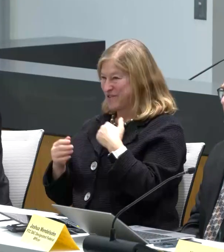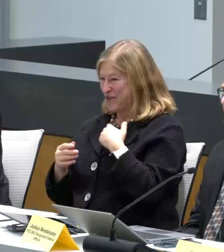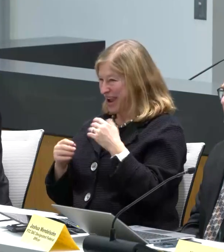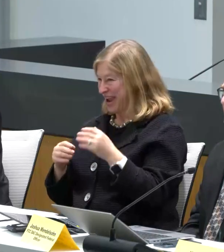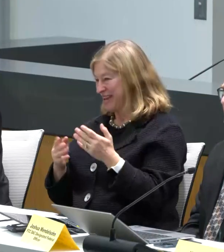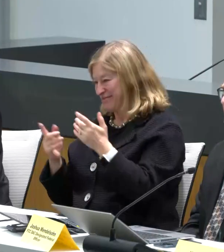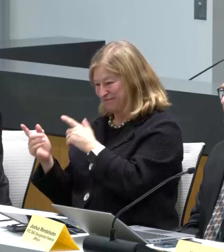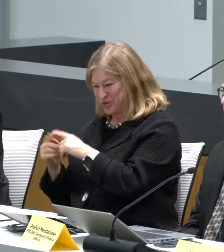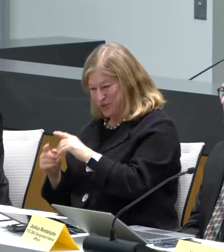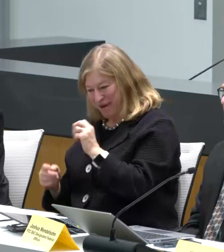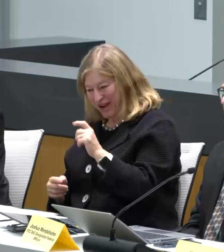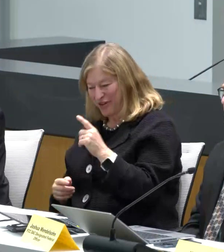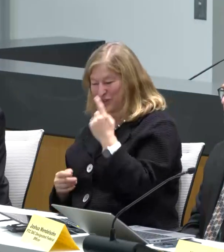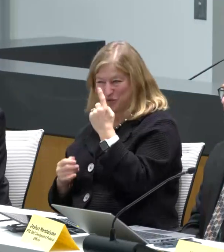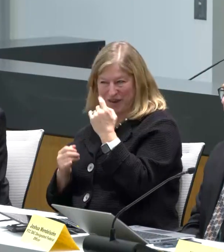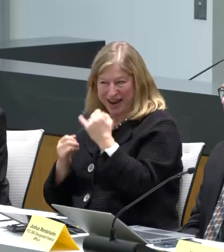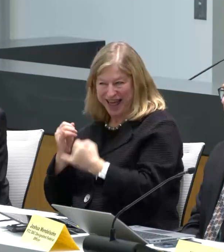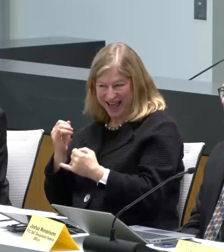Yep.